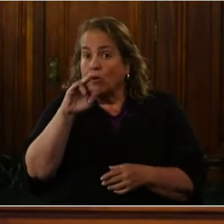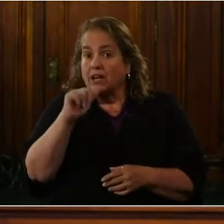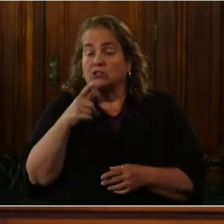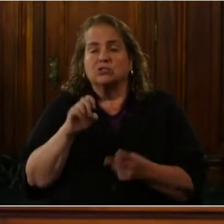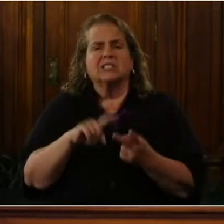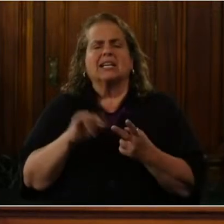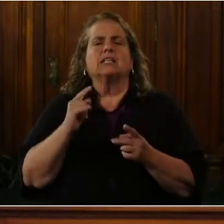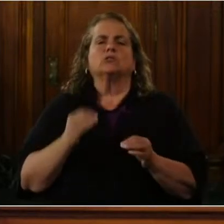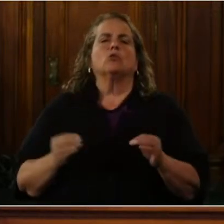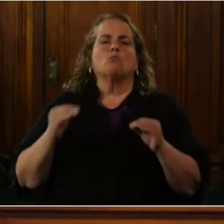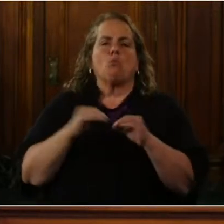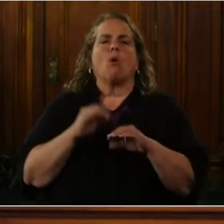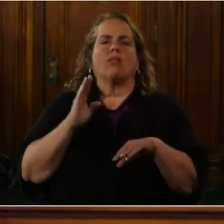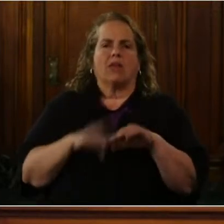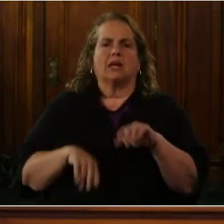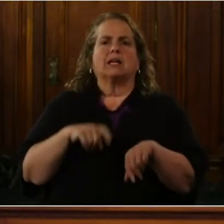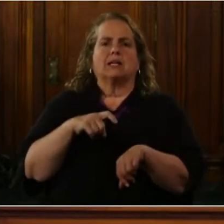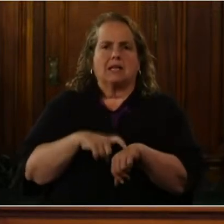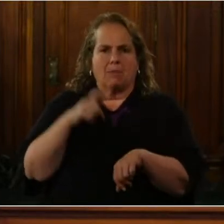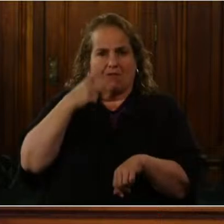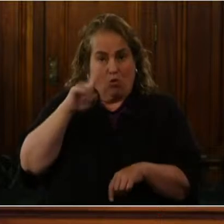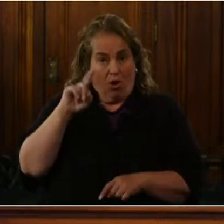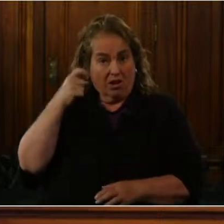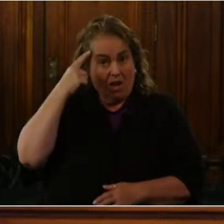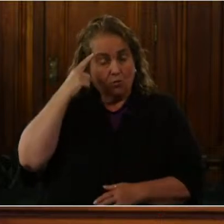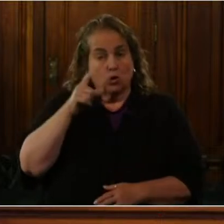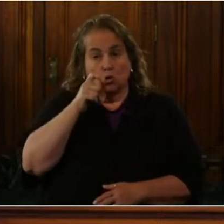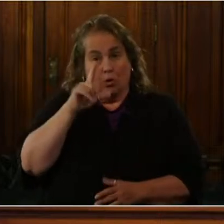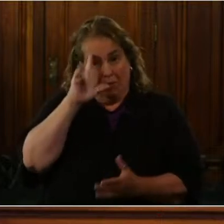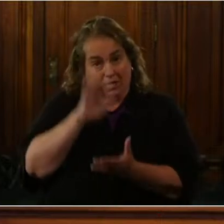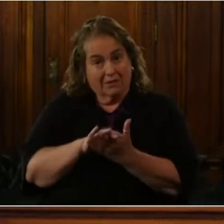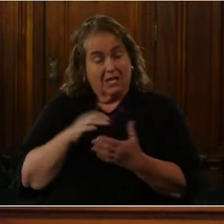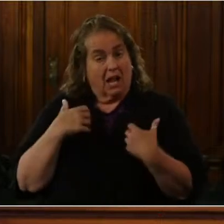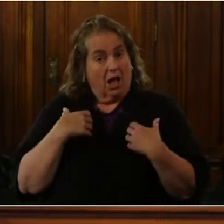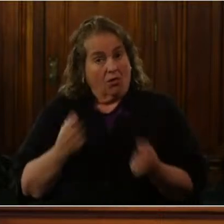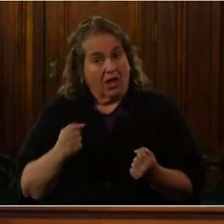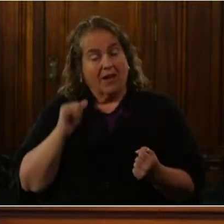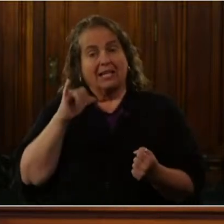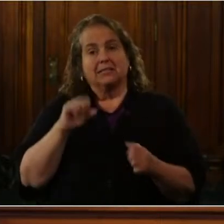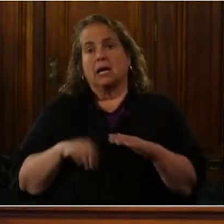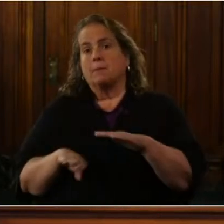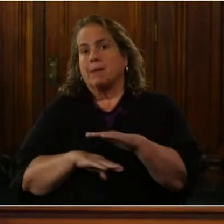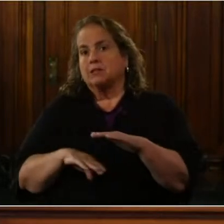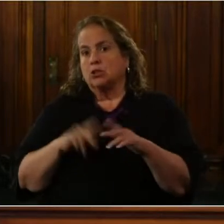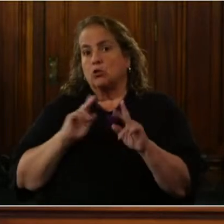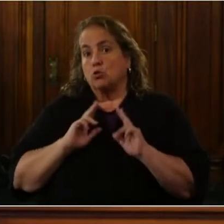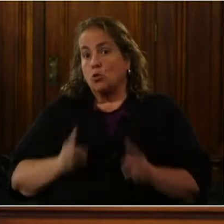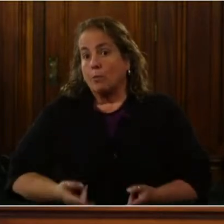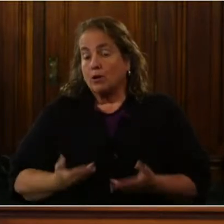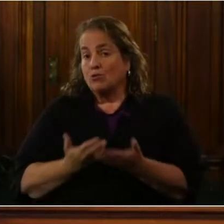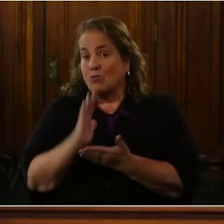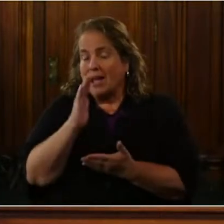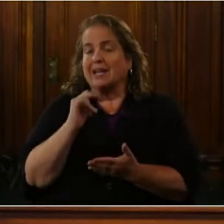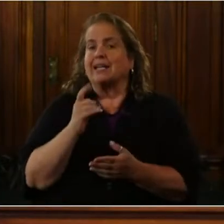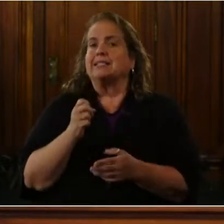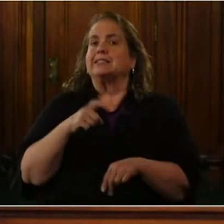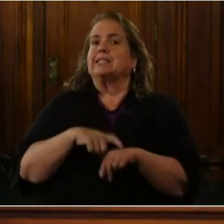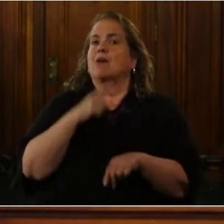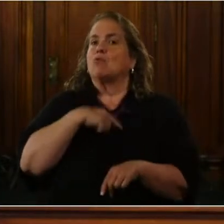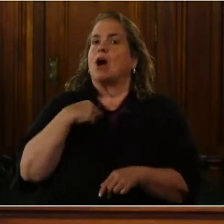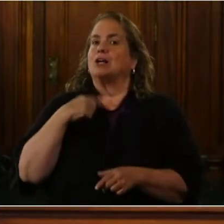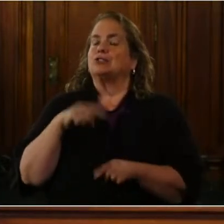time. And for a governor that believes health care is a basic human right, it's time for me to step up and prove it. And it's time for